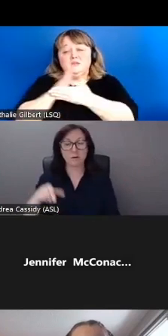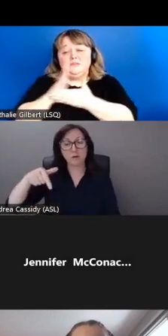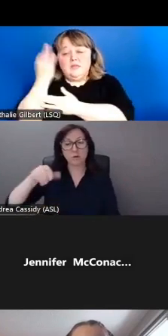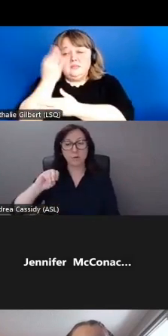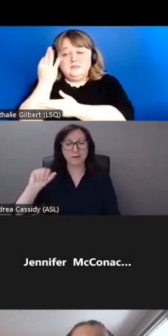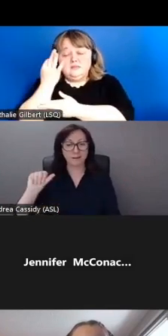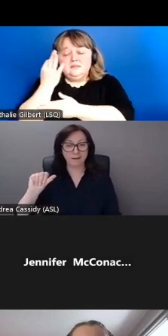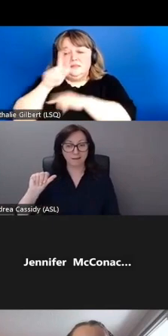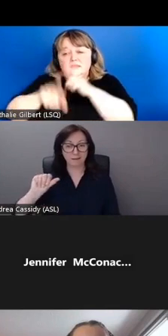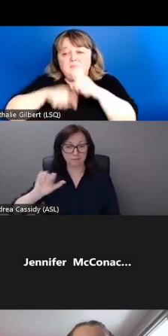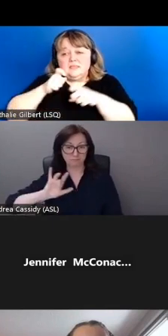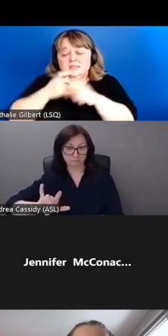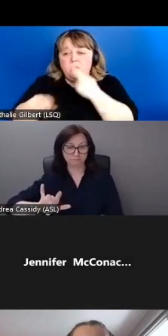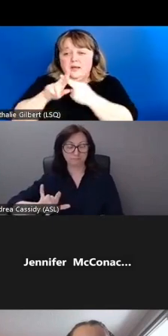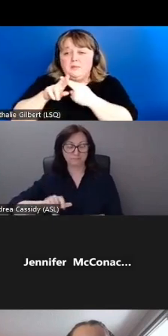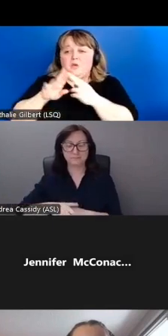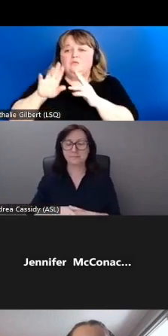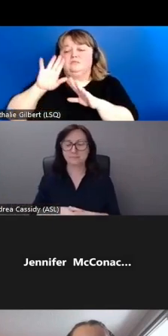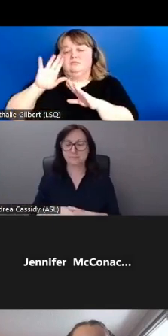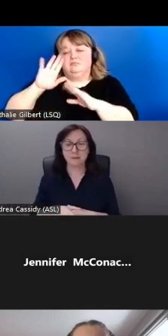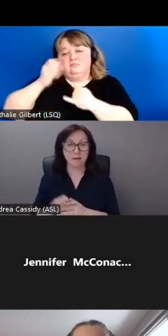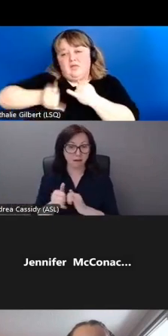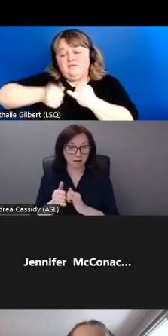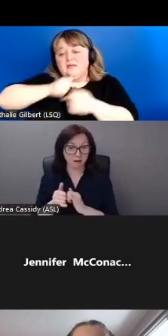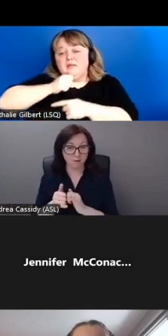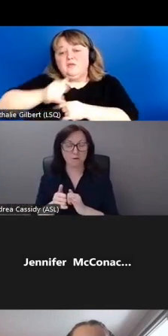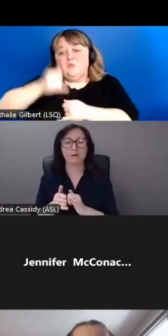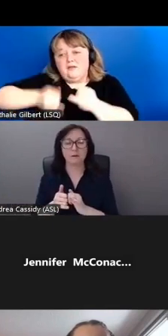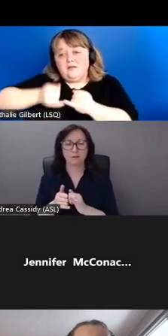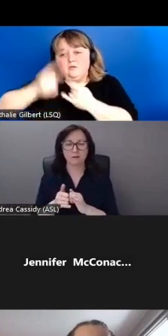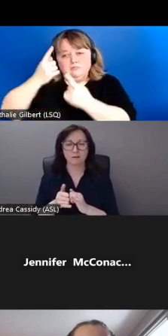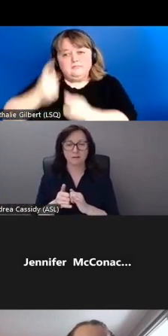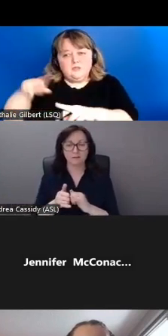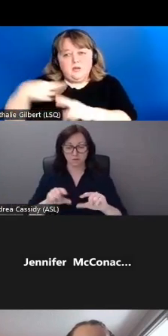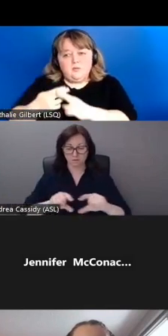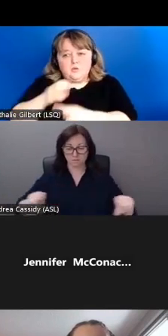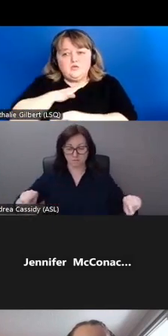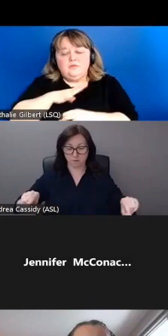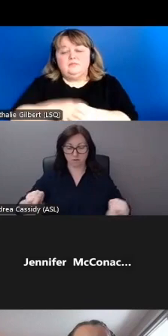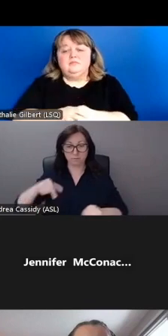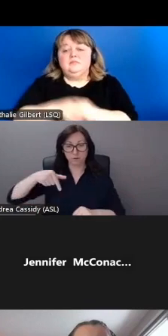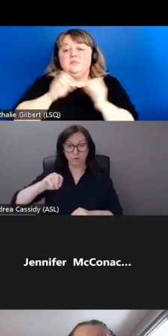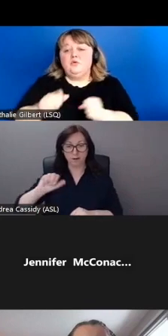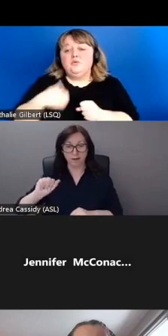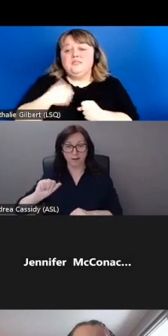function. You can open this feature by clicking Q&A at the bottom of your screen.